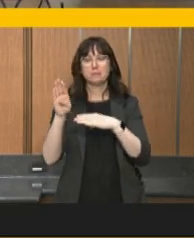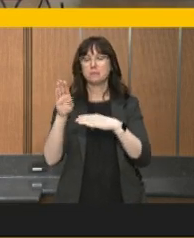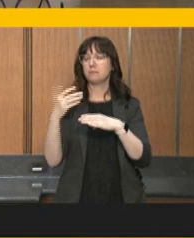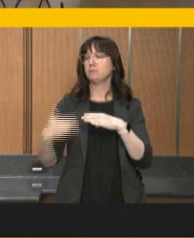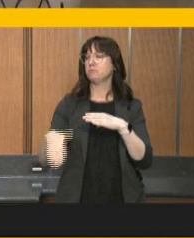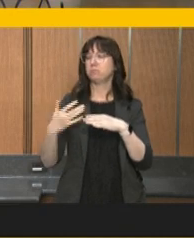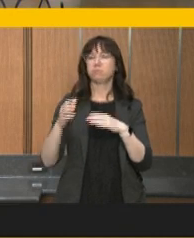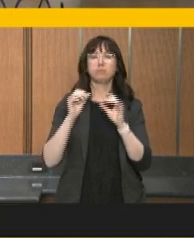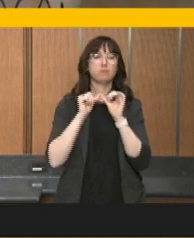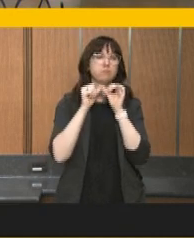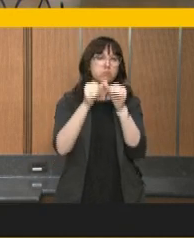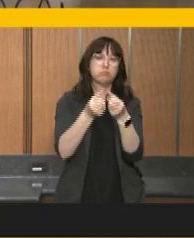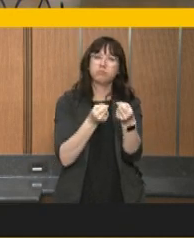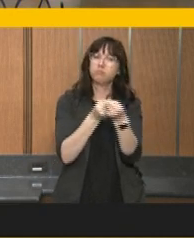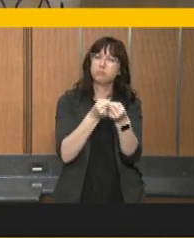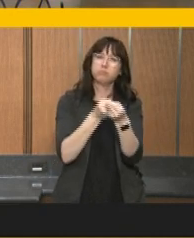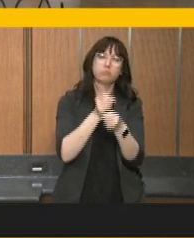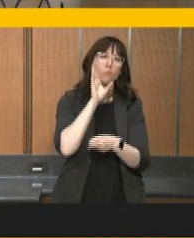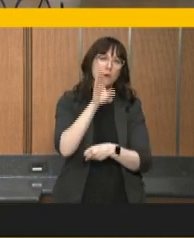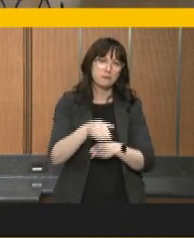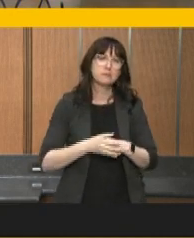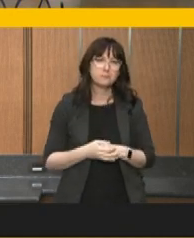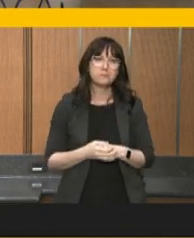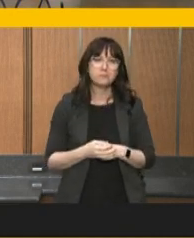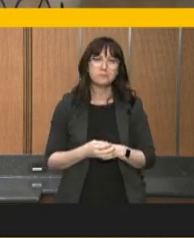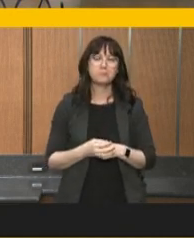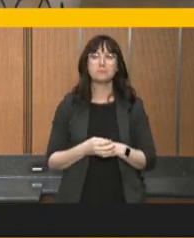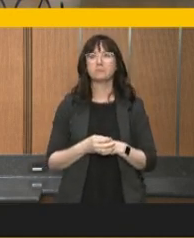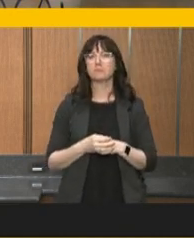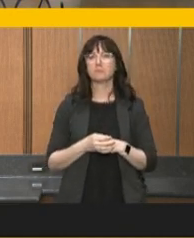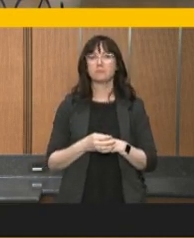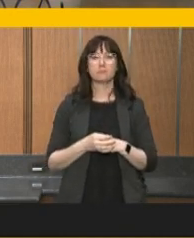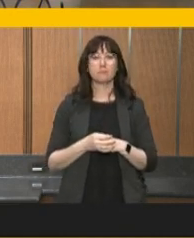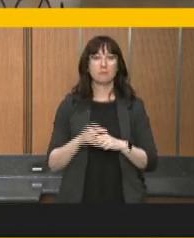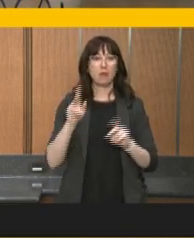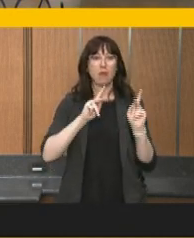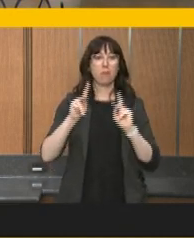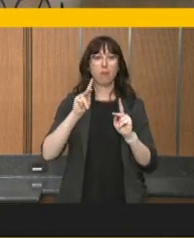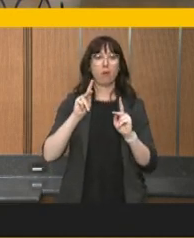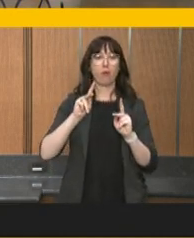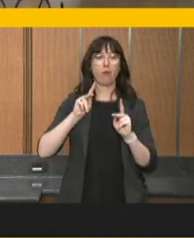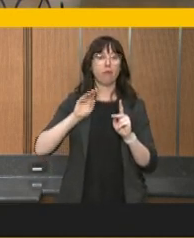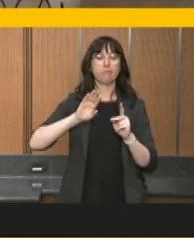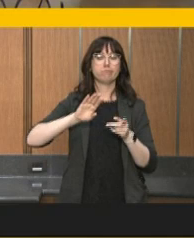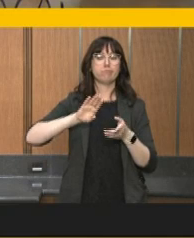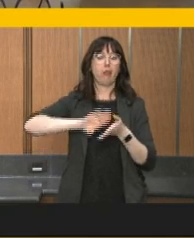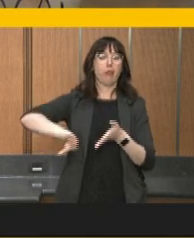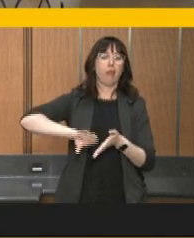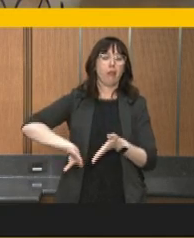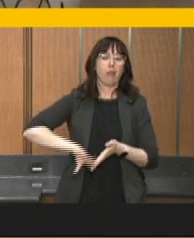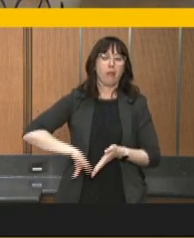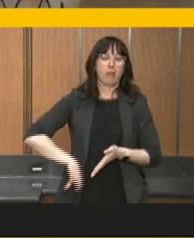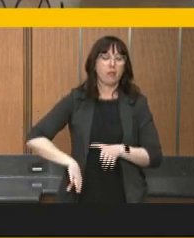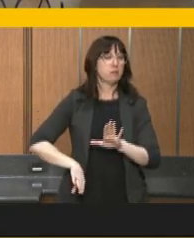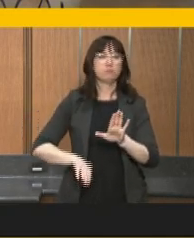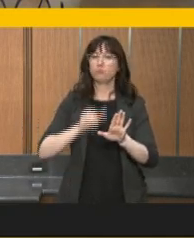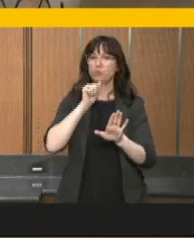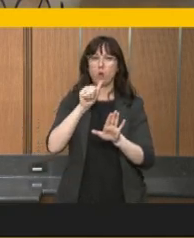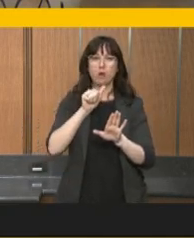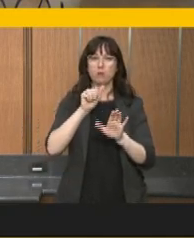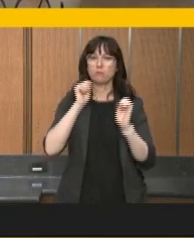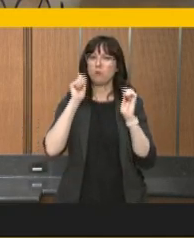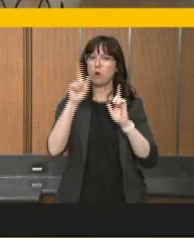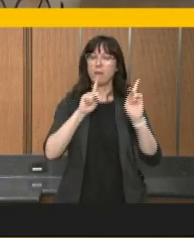are supported. No one is being left behind with the measures that Minister Morneau has announced, whether people